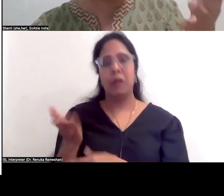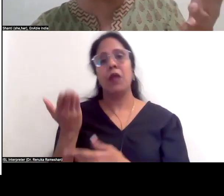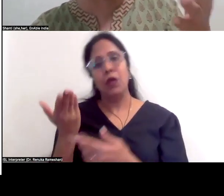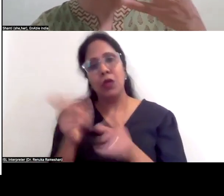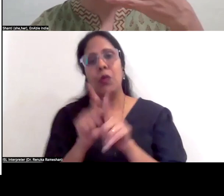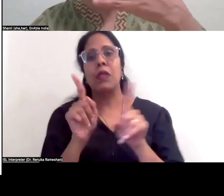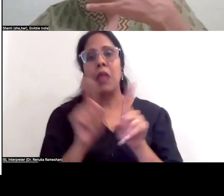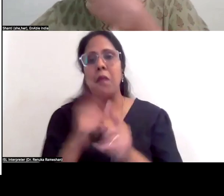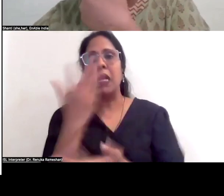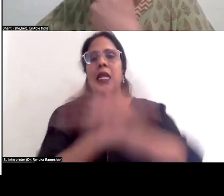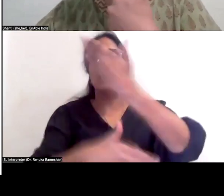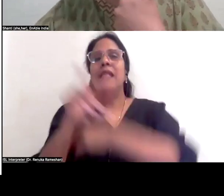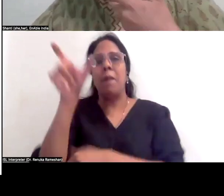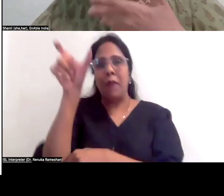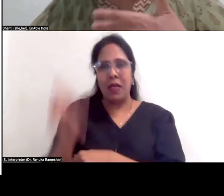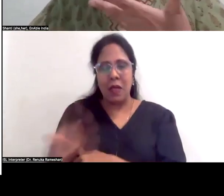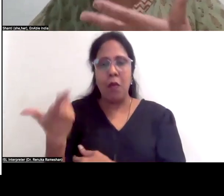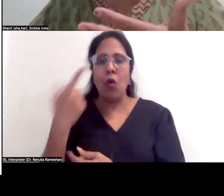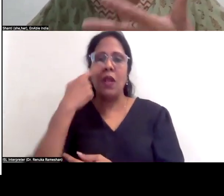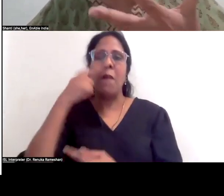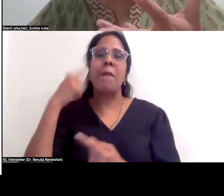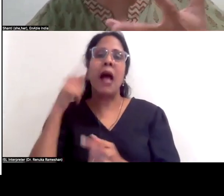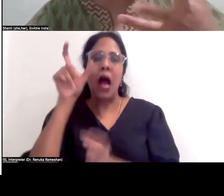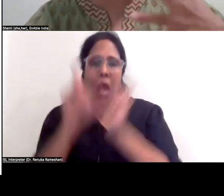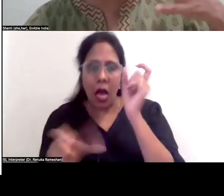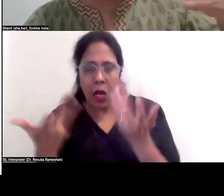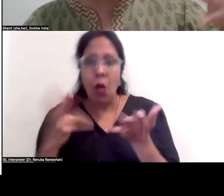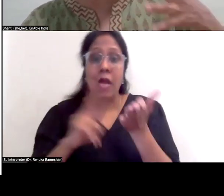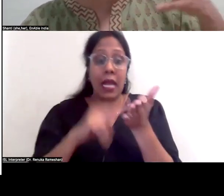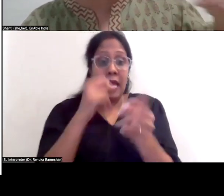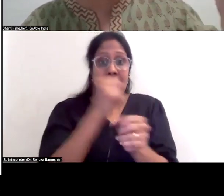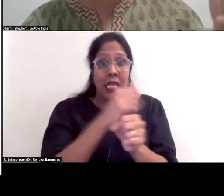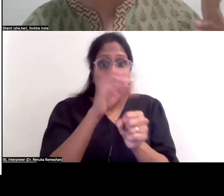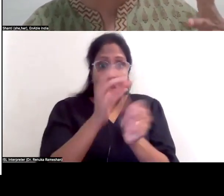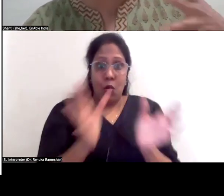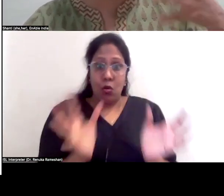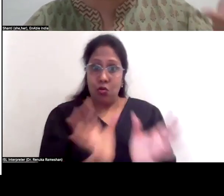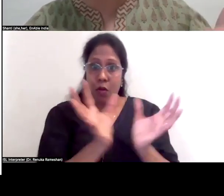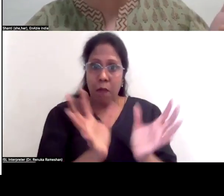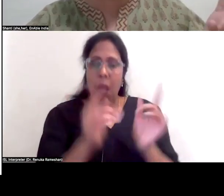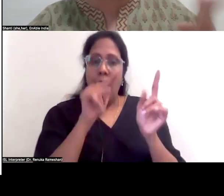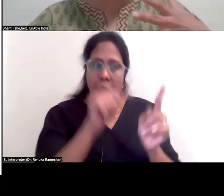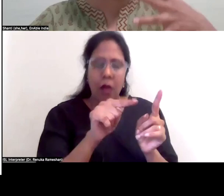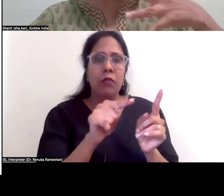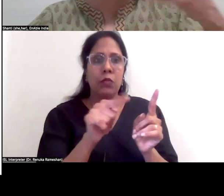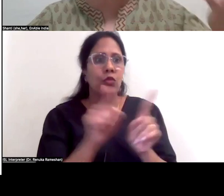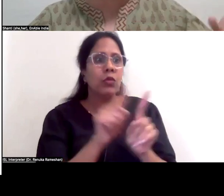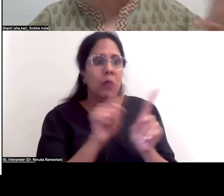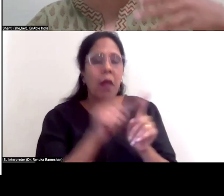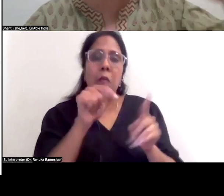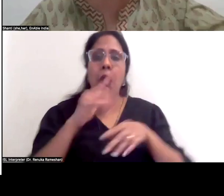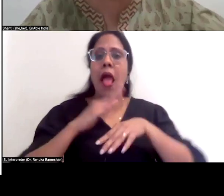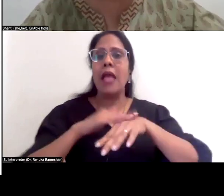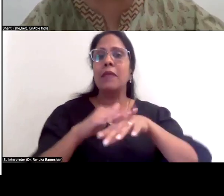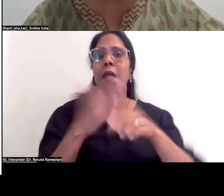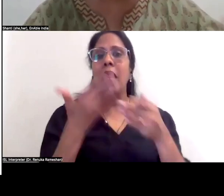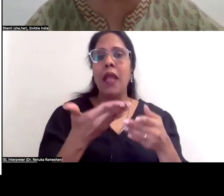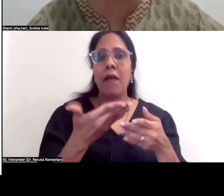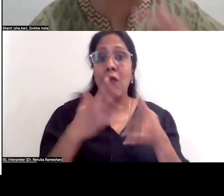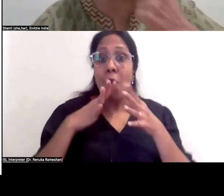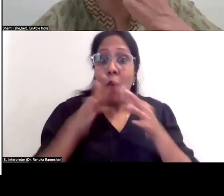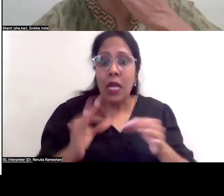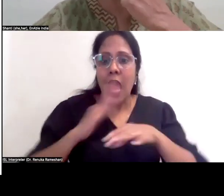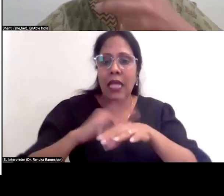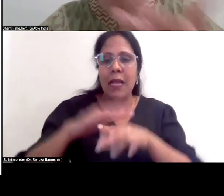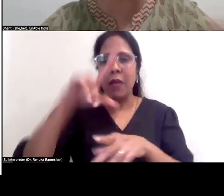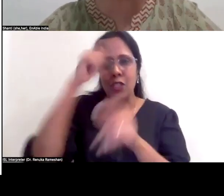disability, or their parents. Or even you as an NGO enabler, when you're closer to that, you could have the lived experience when you're giving